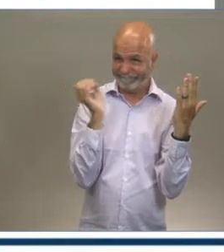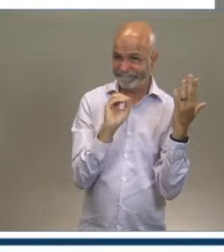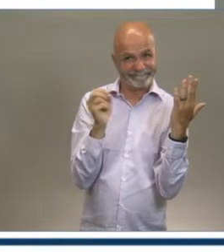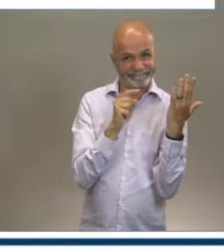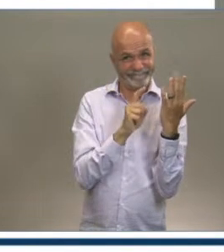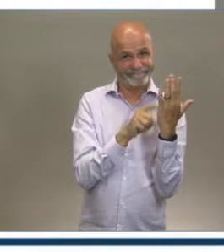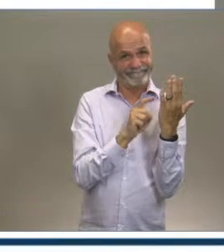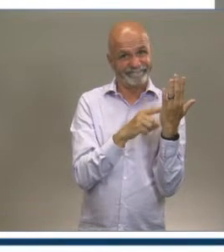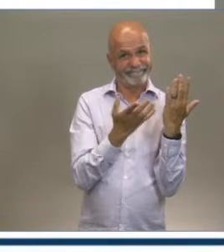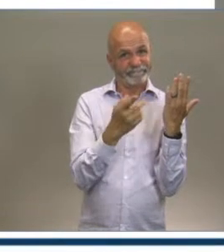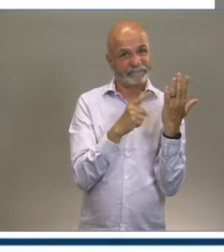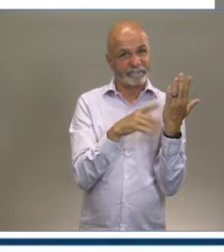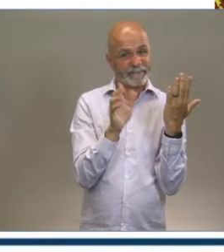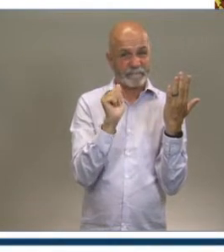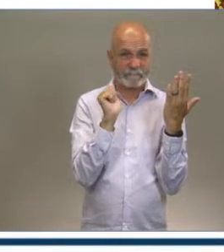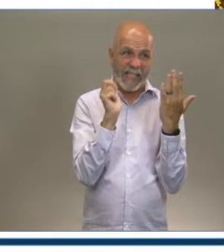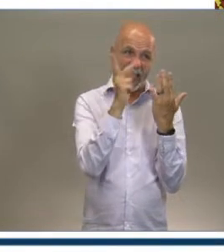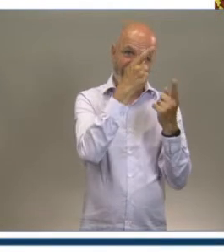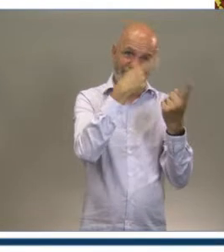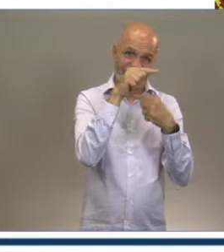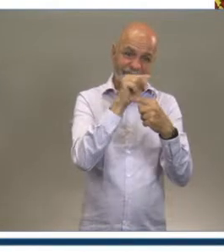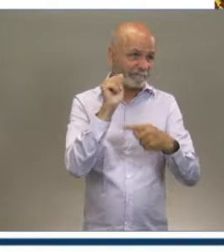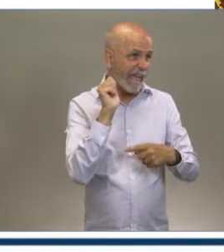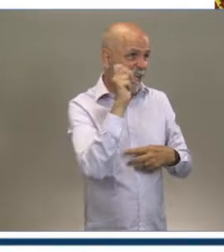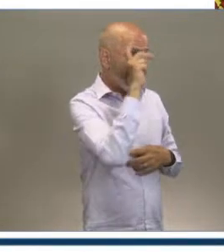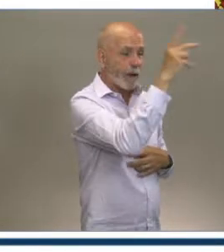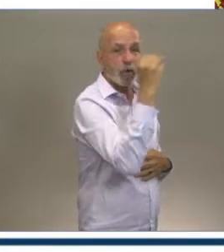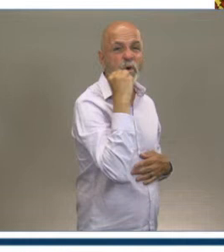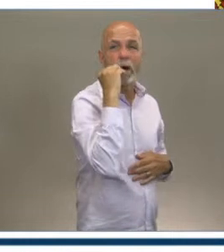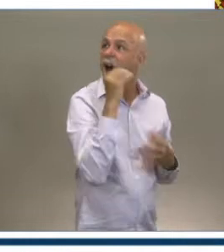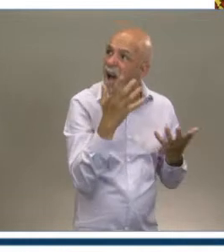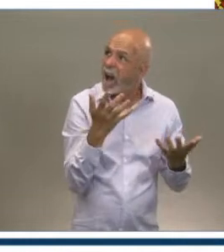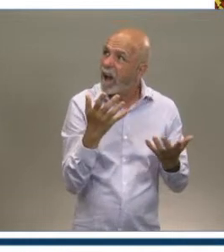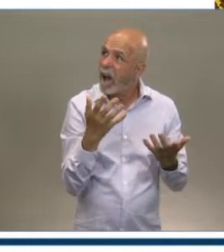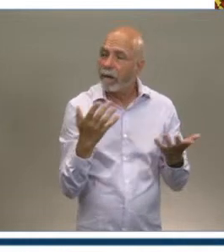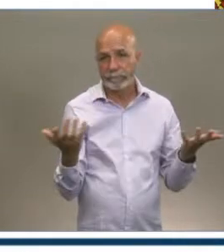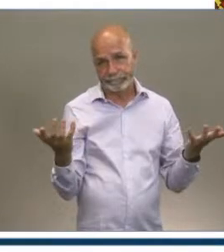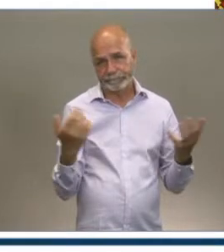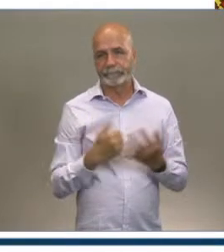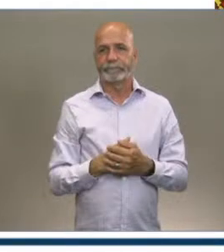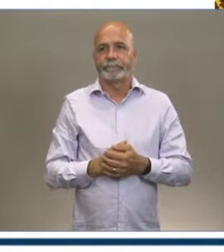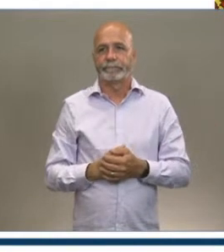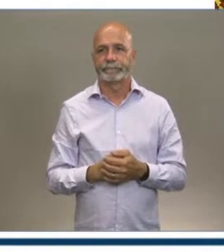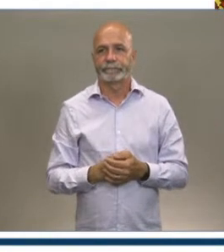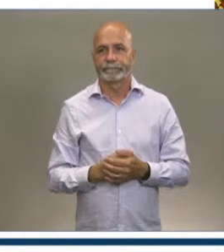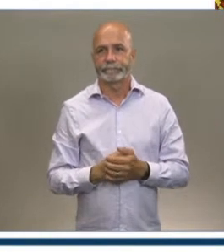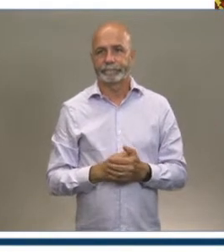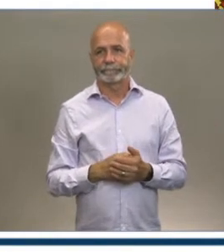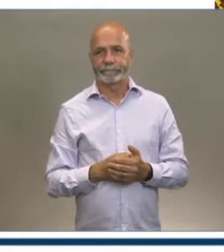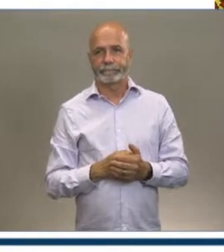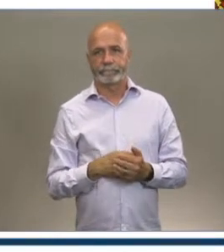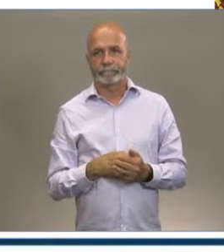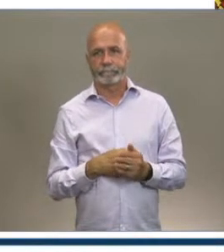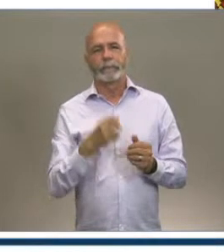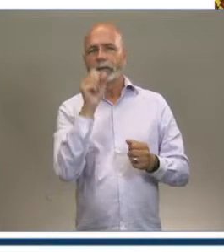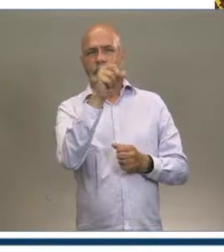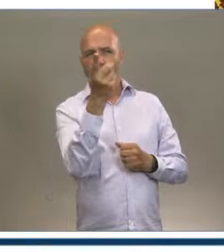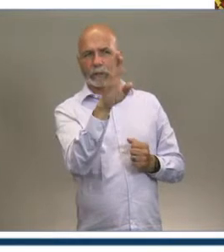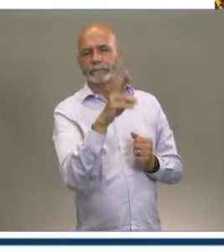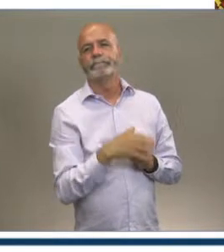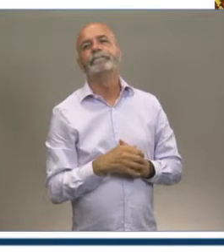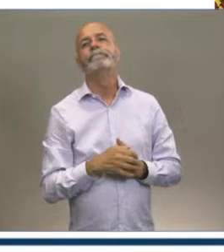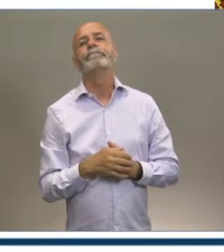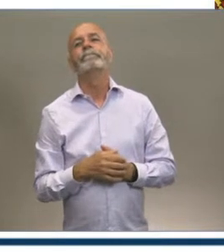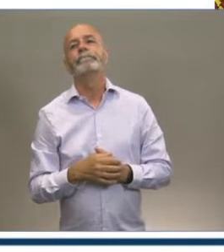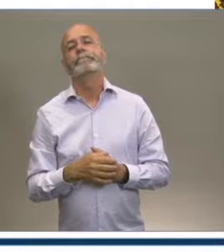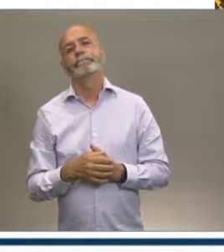away. Go ahead with your follow-up, Natasha. Thank you. Dr. Strang, from my understanding, Nova Scotia is set